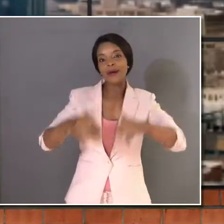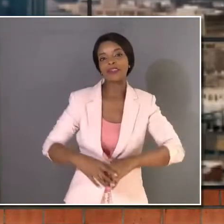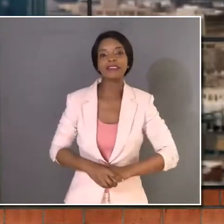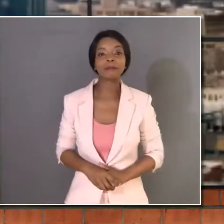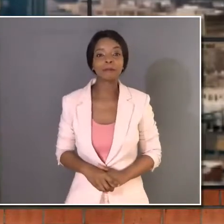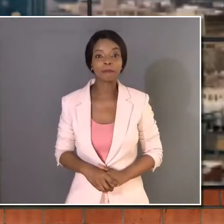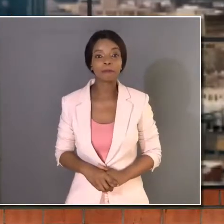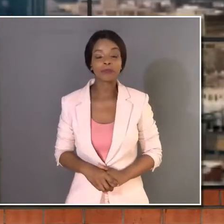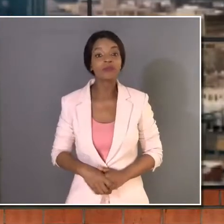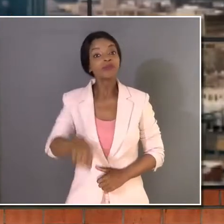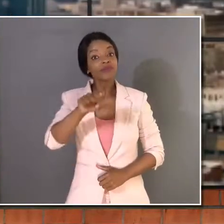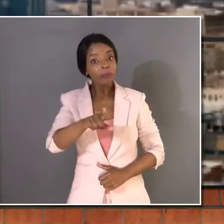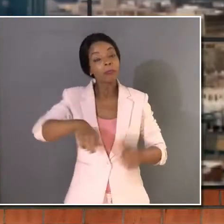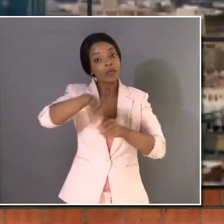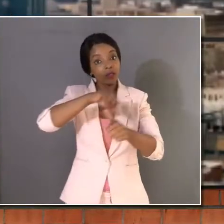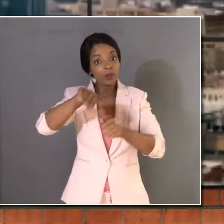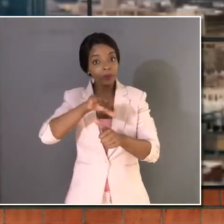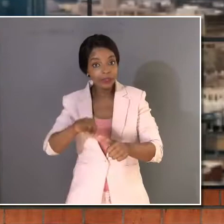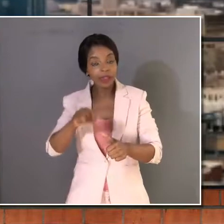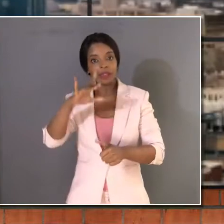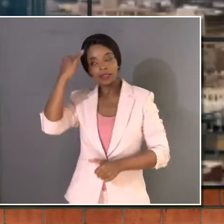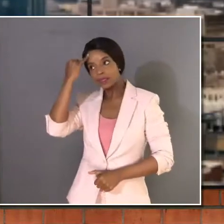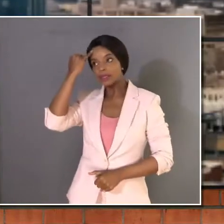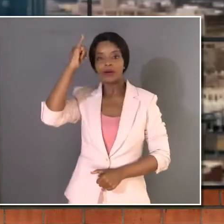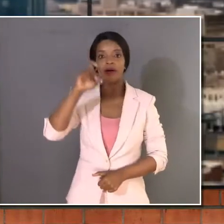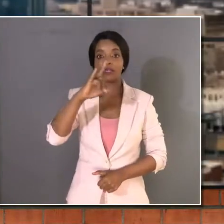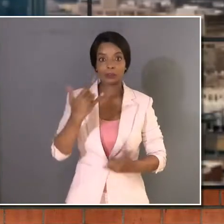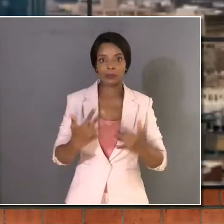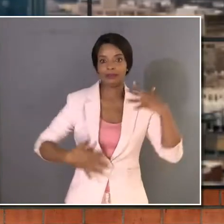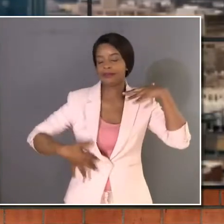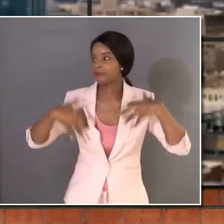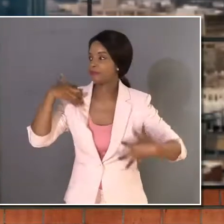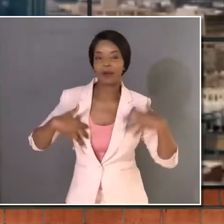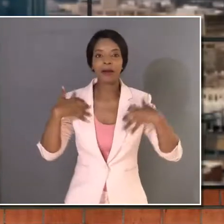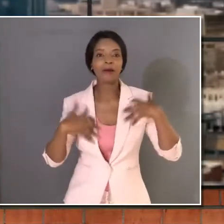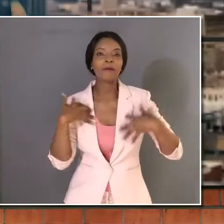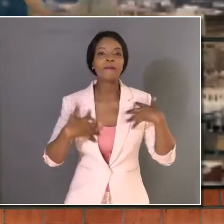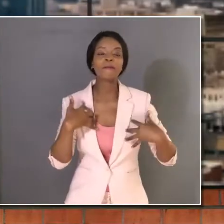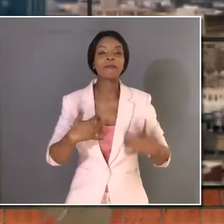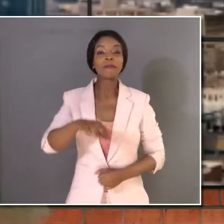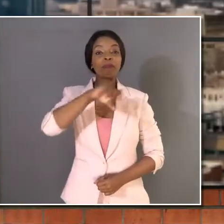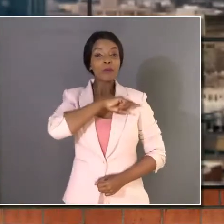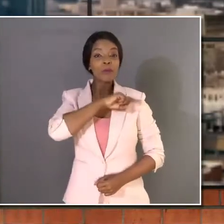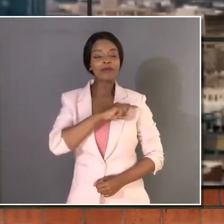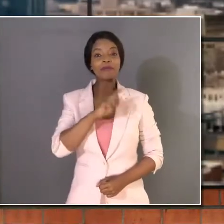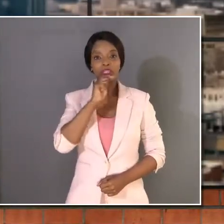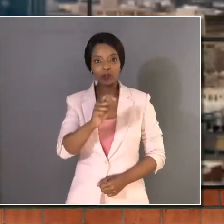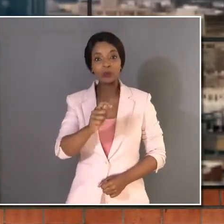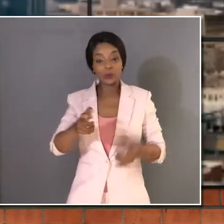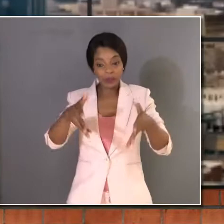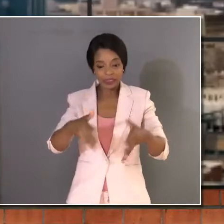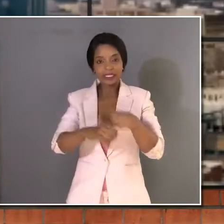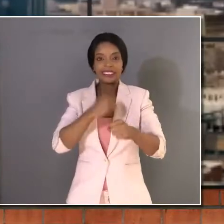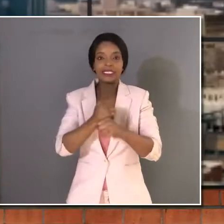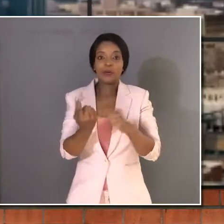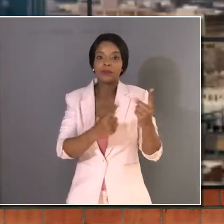Social Innovation and Disability Empowerment Awards take on a very different yet exciting format this year. Of course, we're having to do this awards virtually this year,